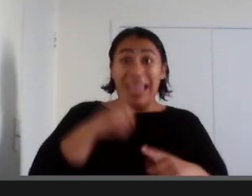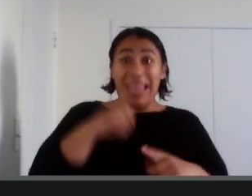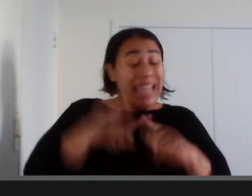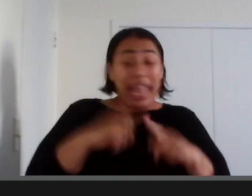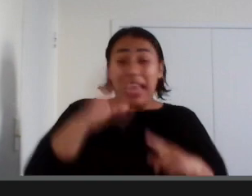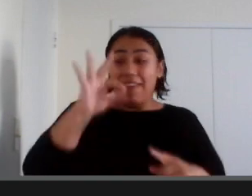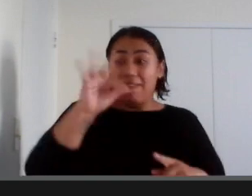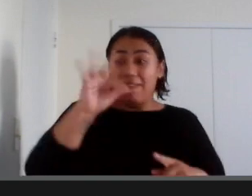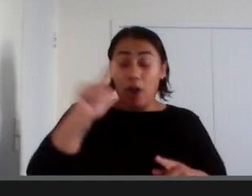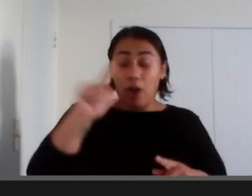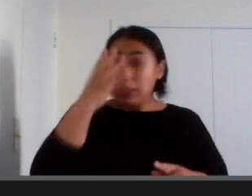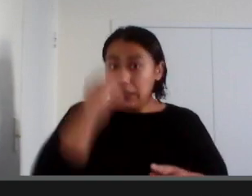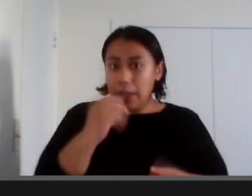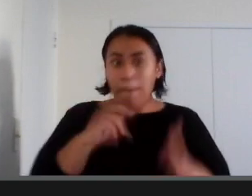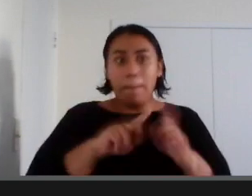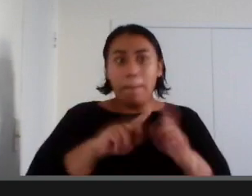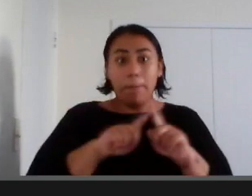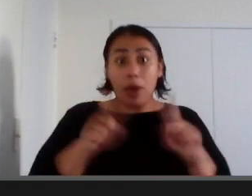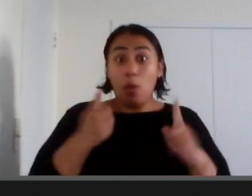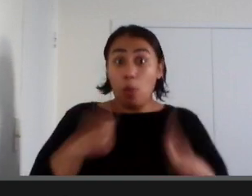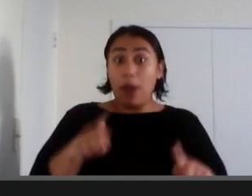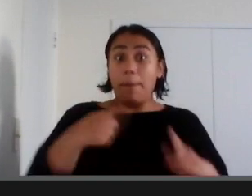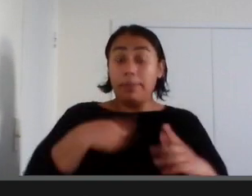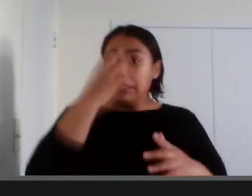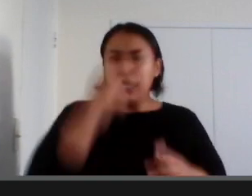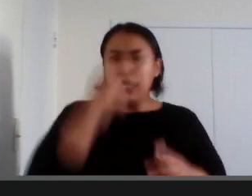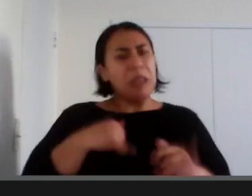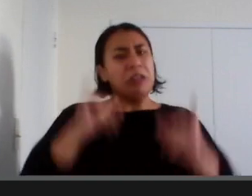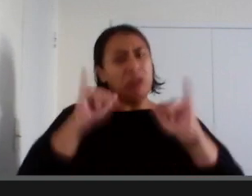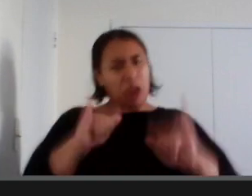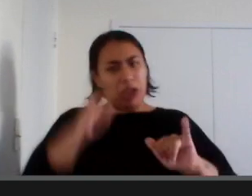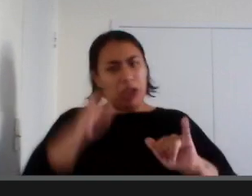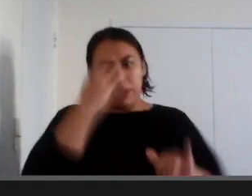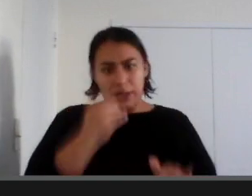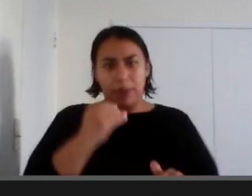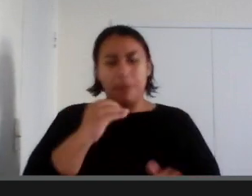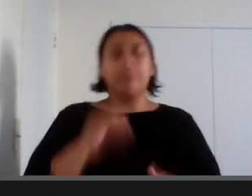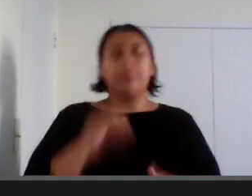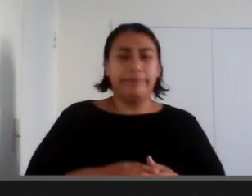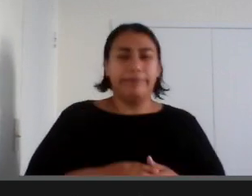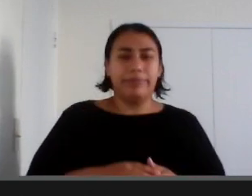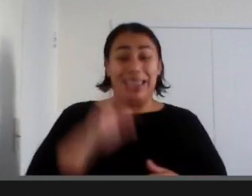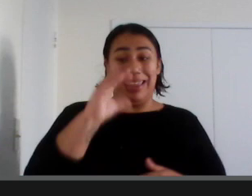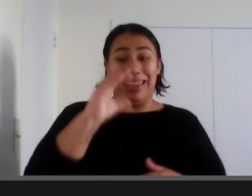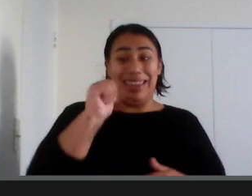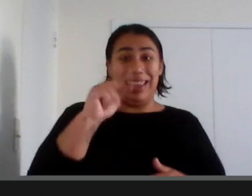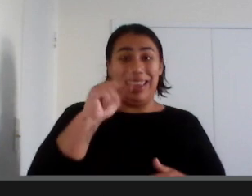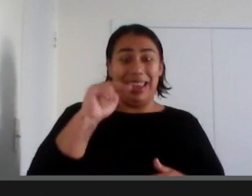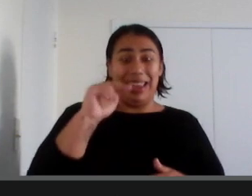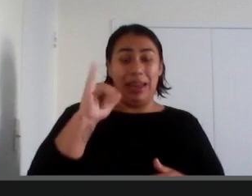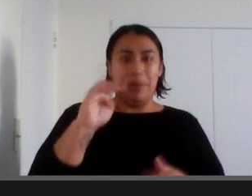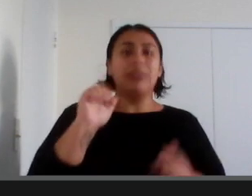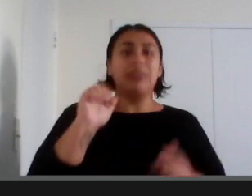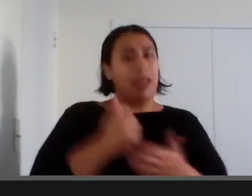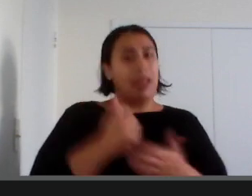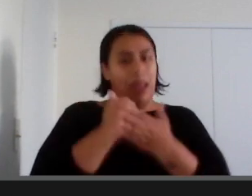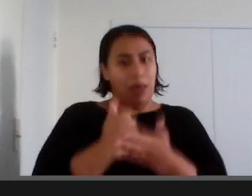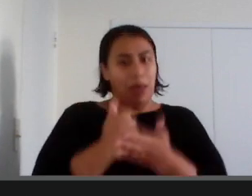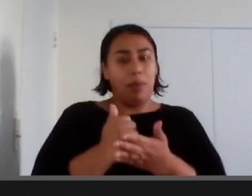is needed to better understand how and why cannabinoids affect sleep. The endocannabinoid